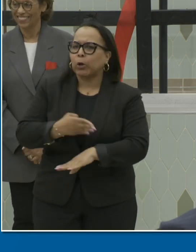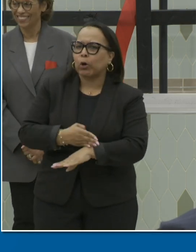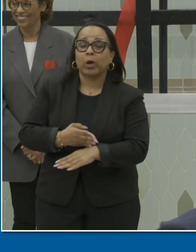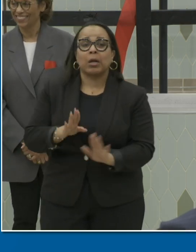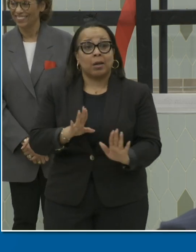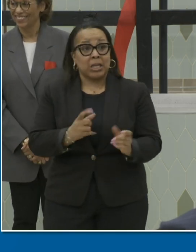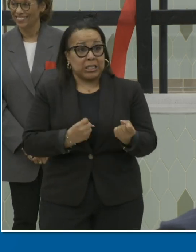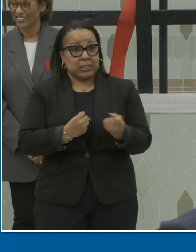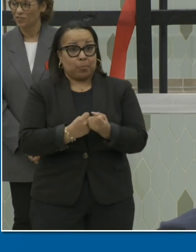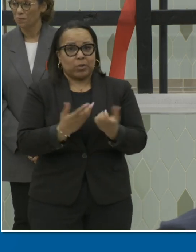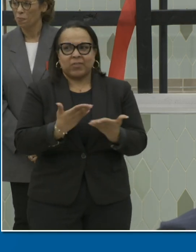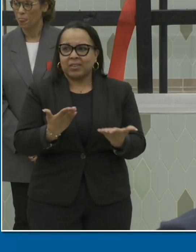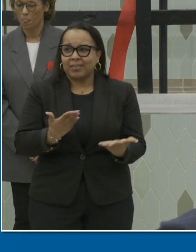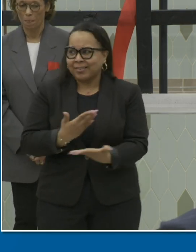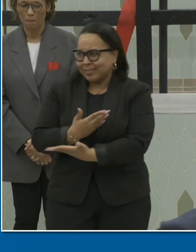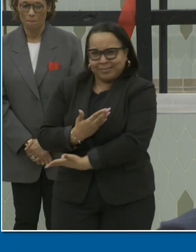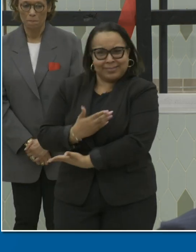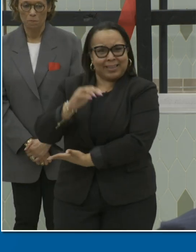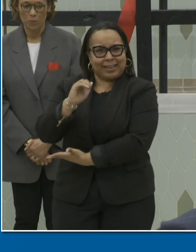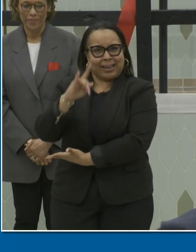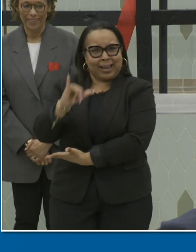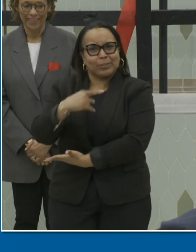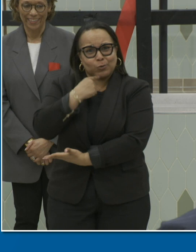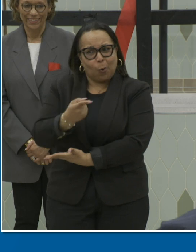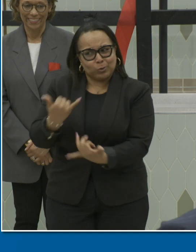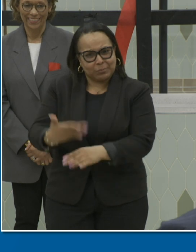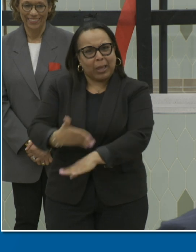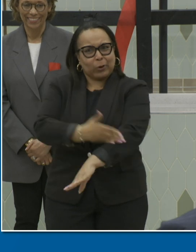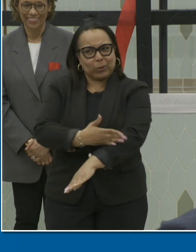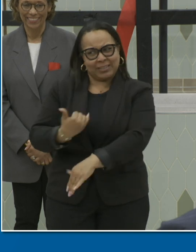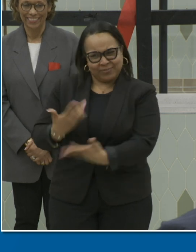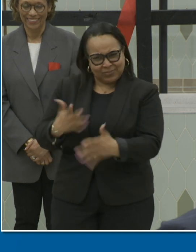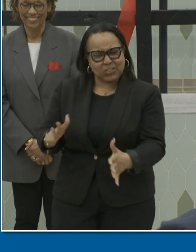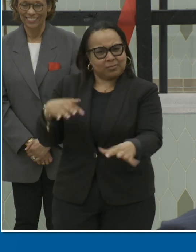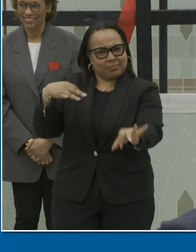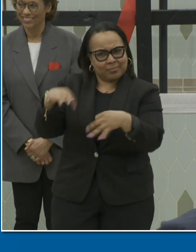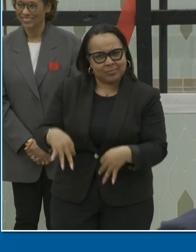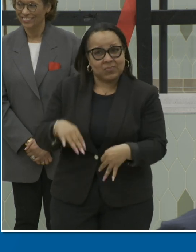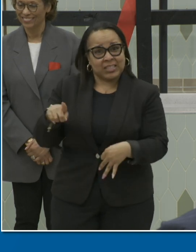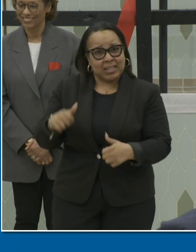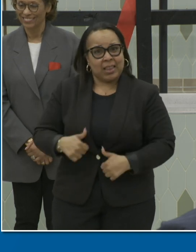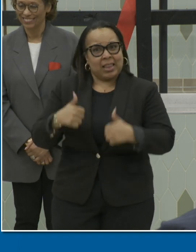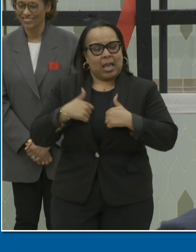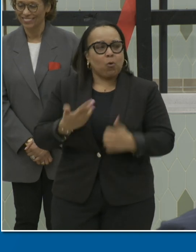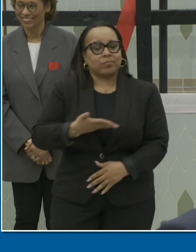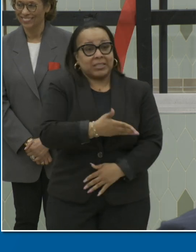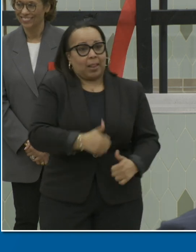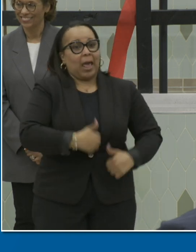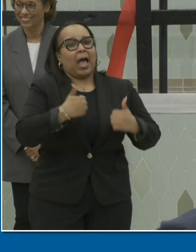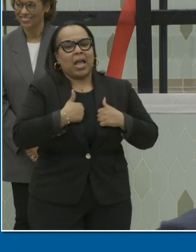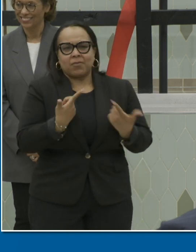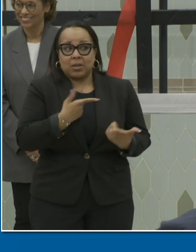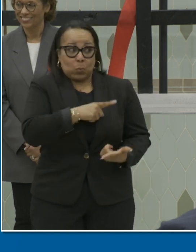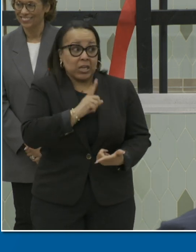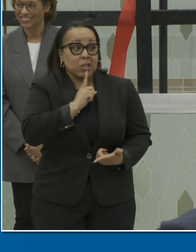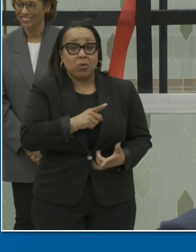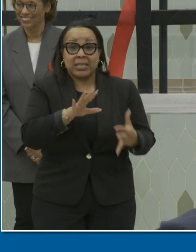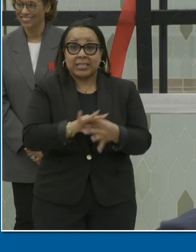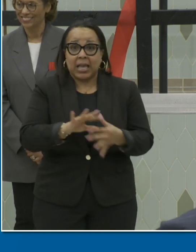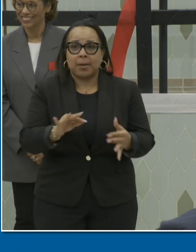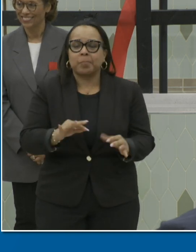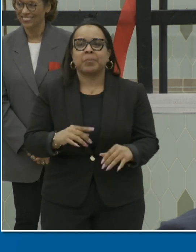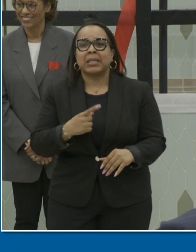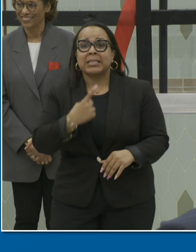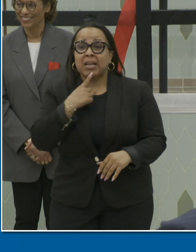I mean, the support services on, look, Andy told you it's better. He told you. Like, his life has been, this is what he really